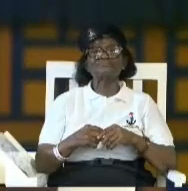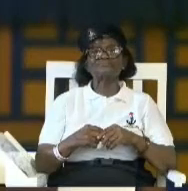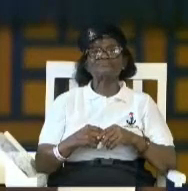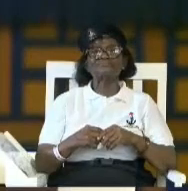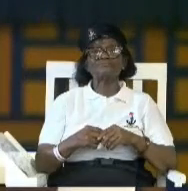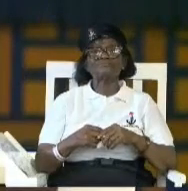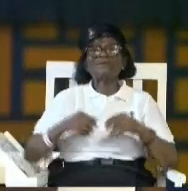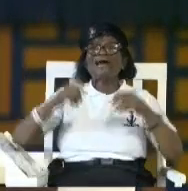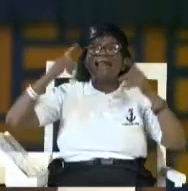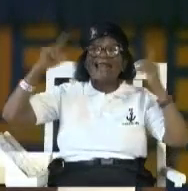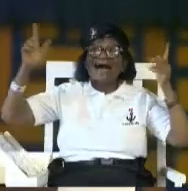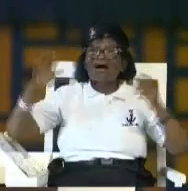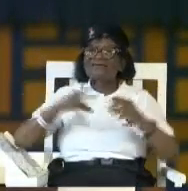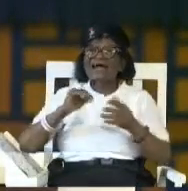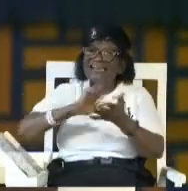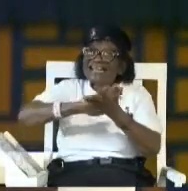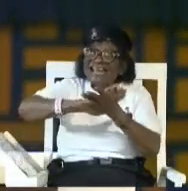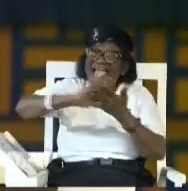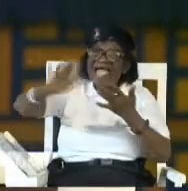Loud and clear.